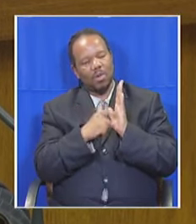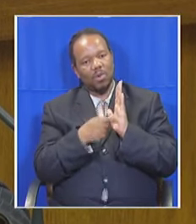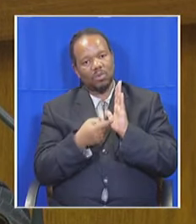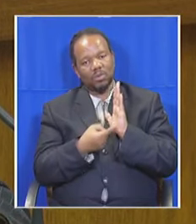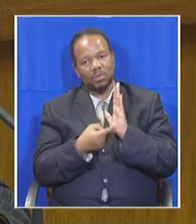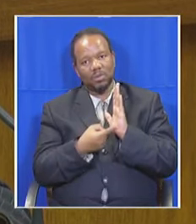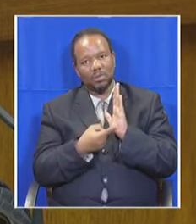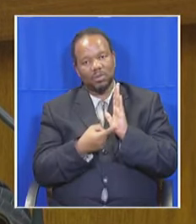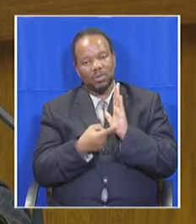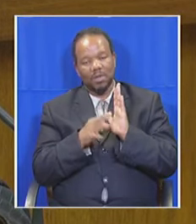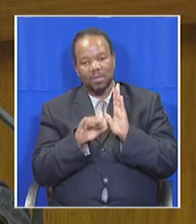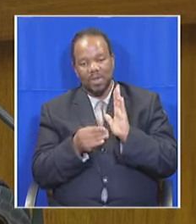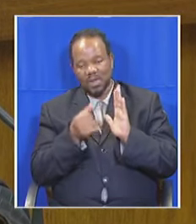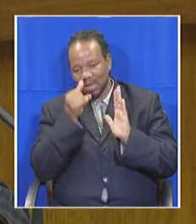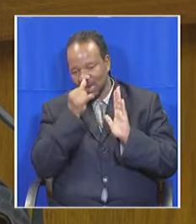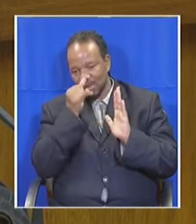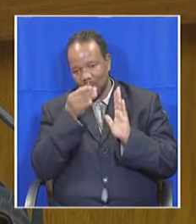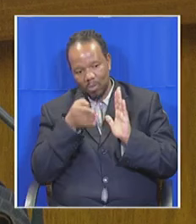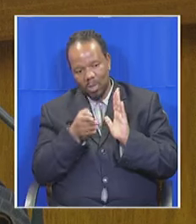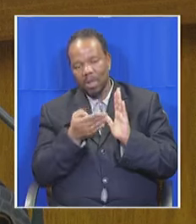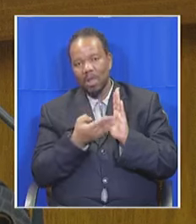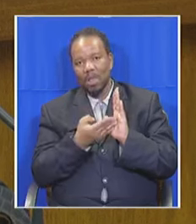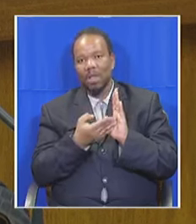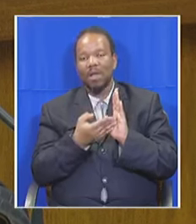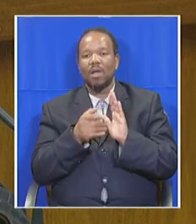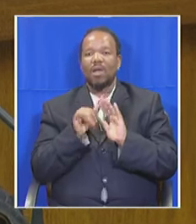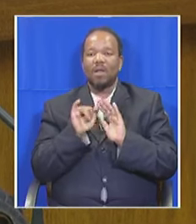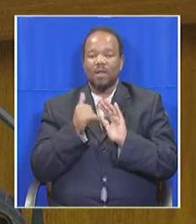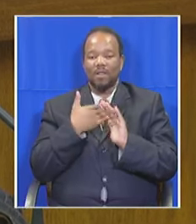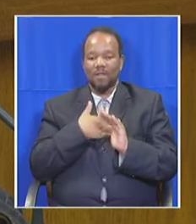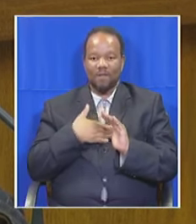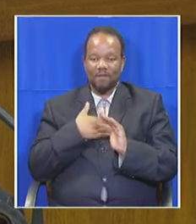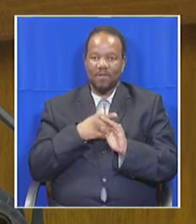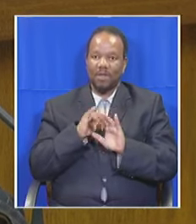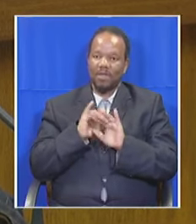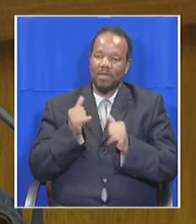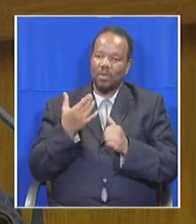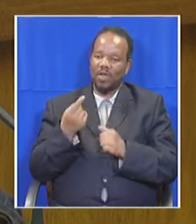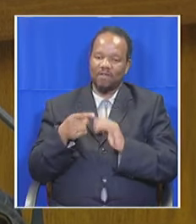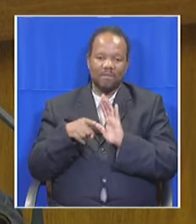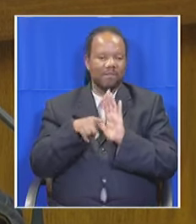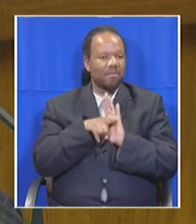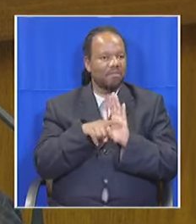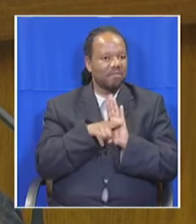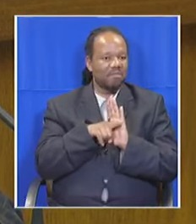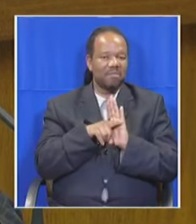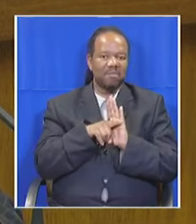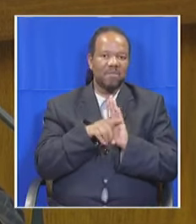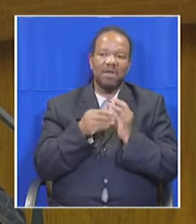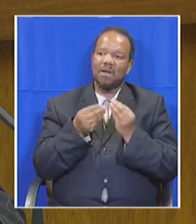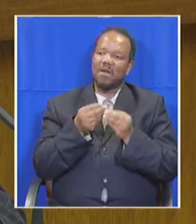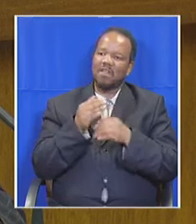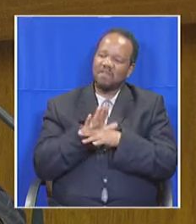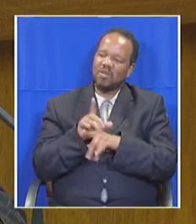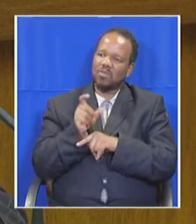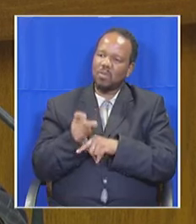disclosure. They feel that this will have a chilling effect on potential whistleblowers.